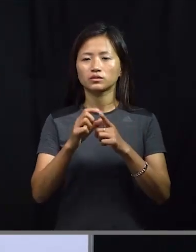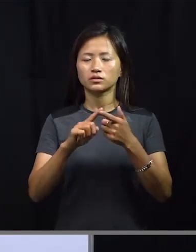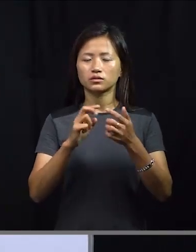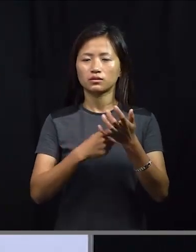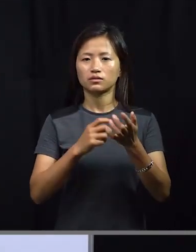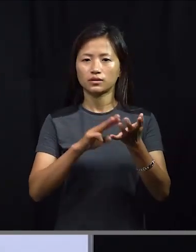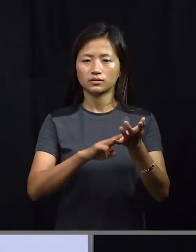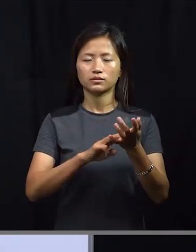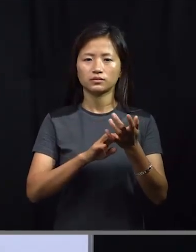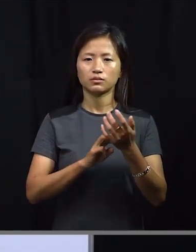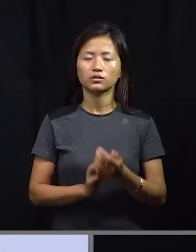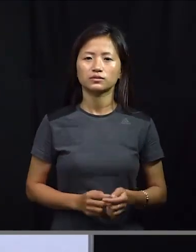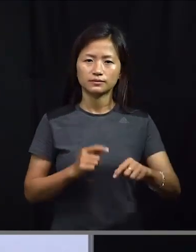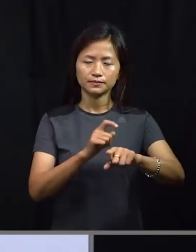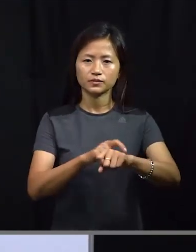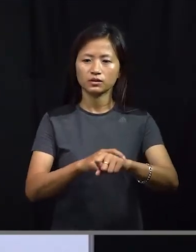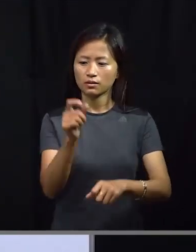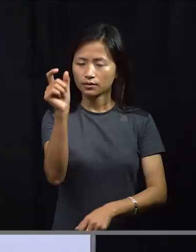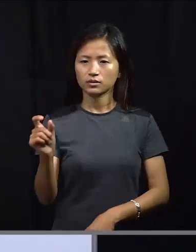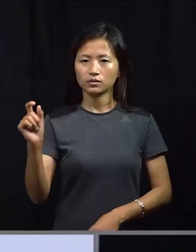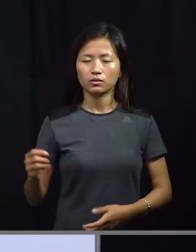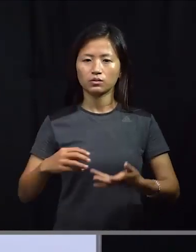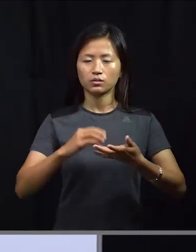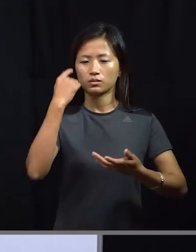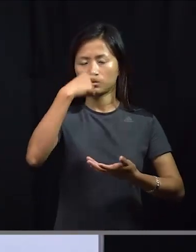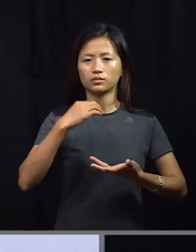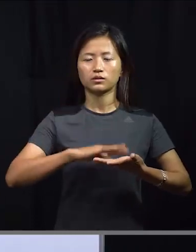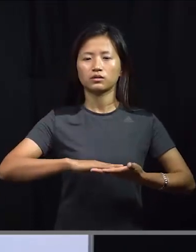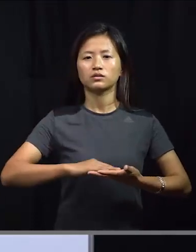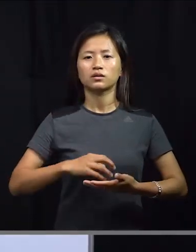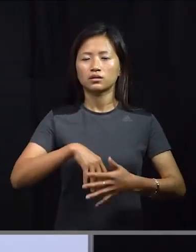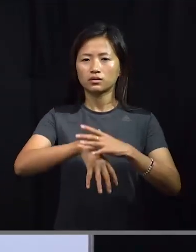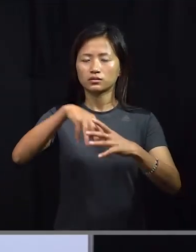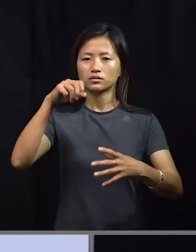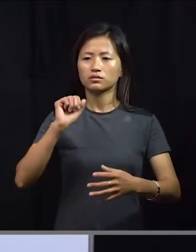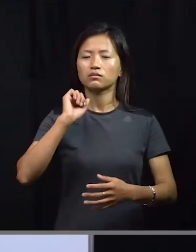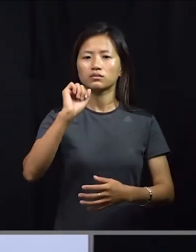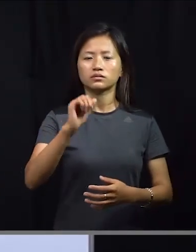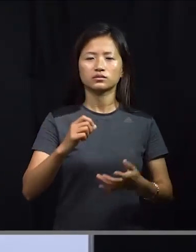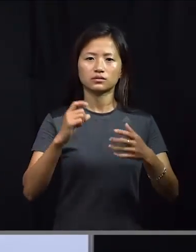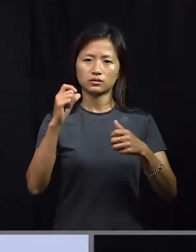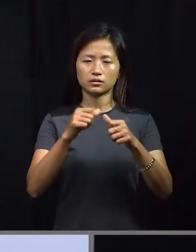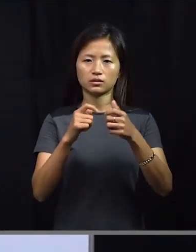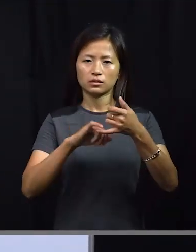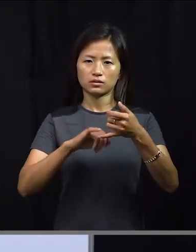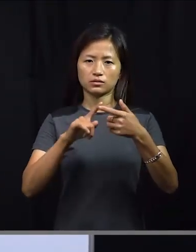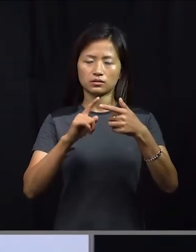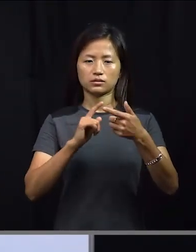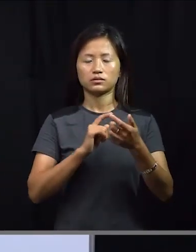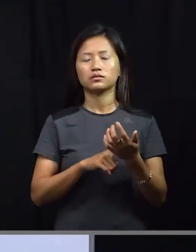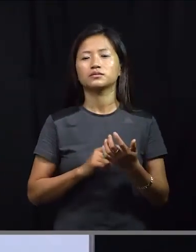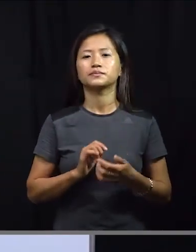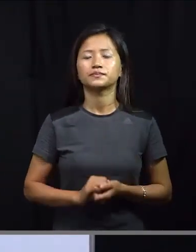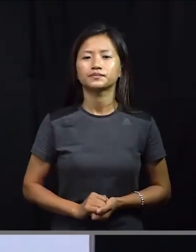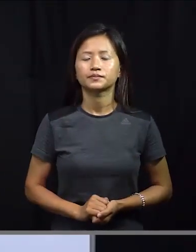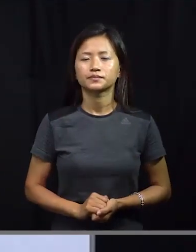we can see there are some people who marry outside their own caste also. Okay, they marry persons